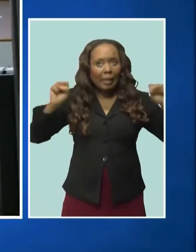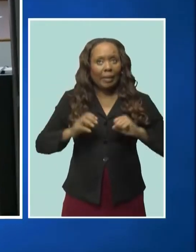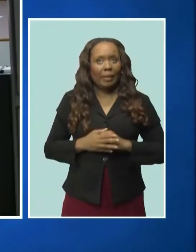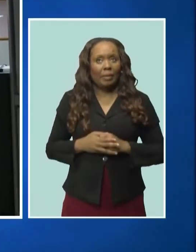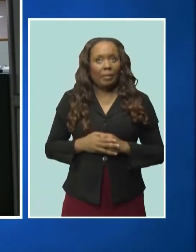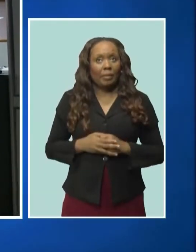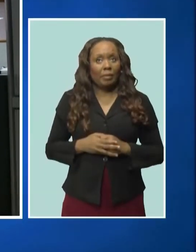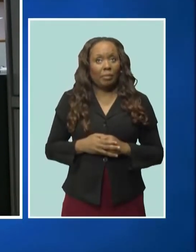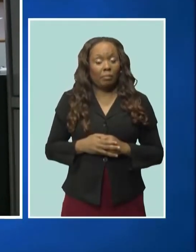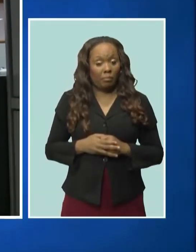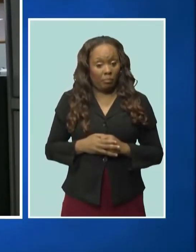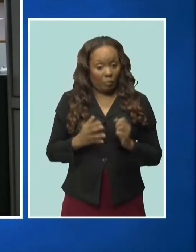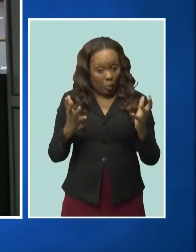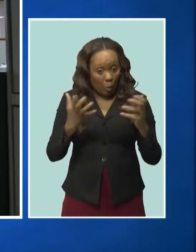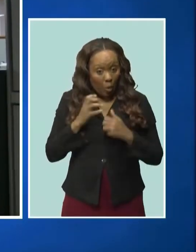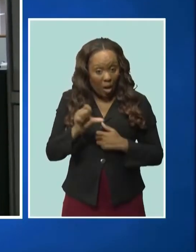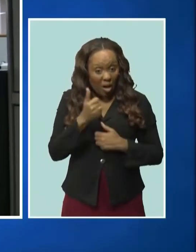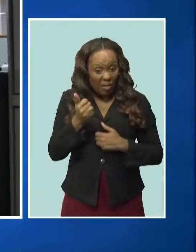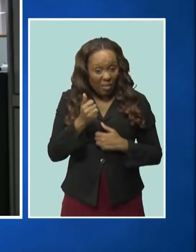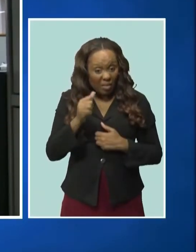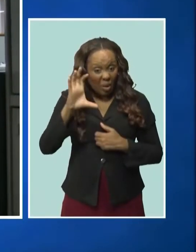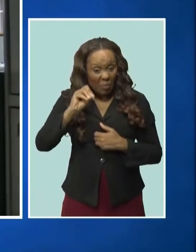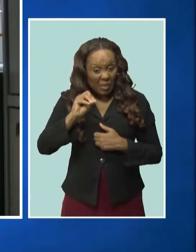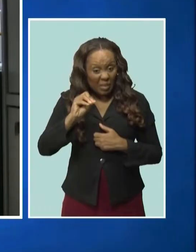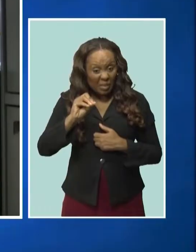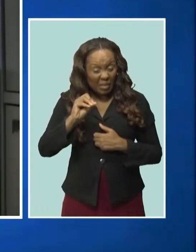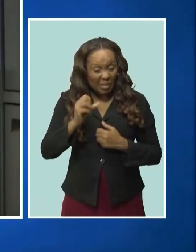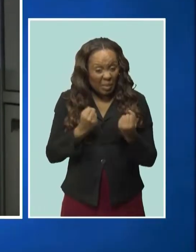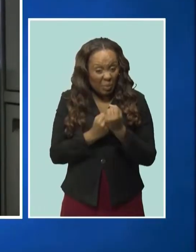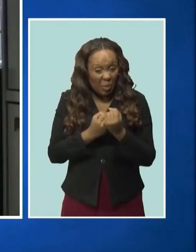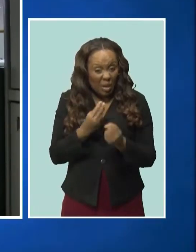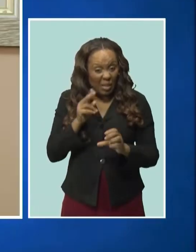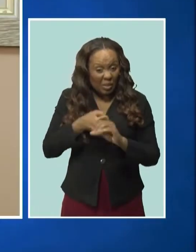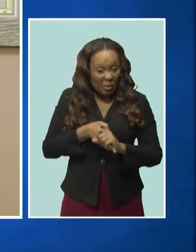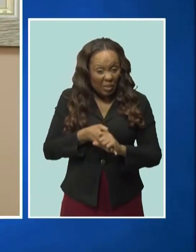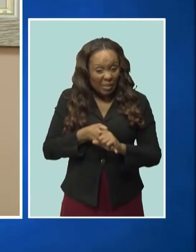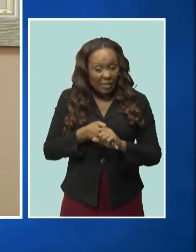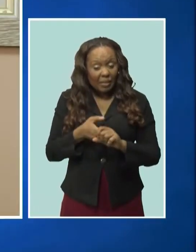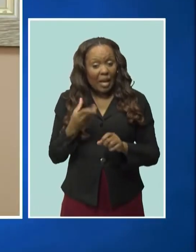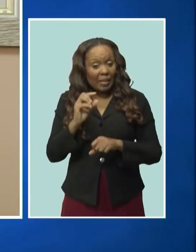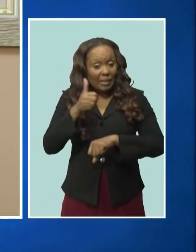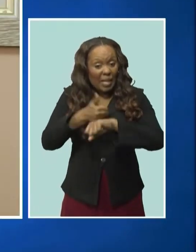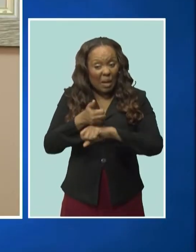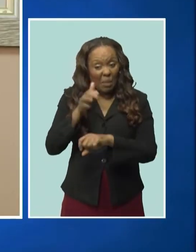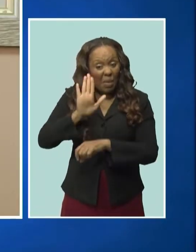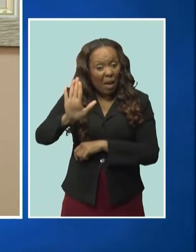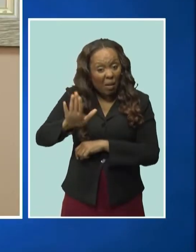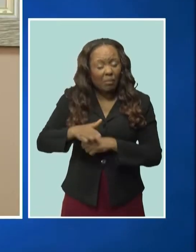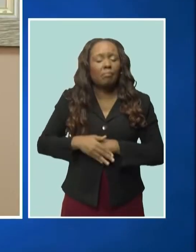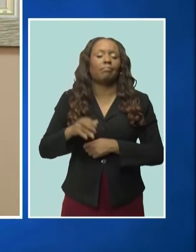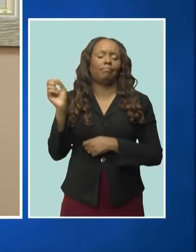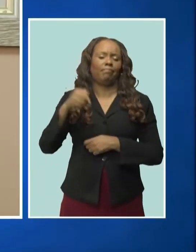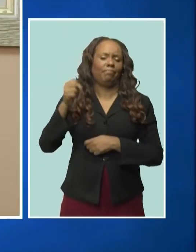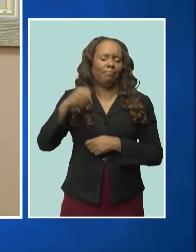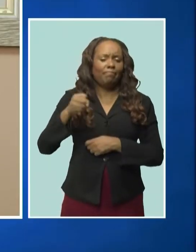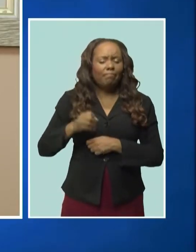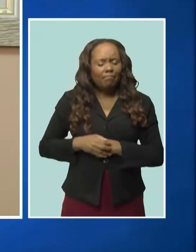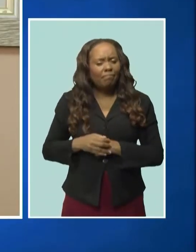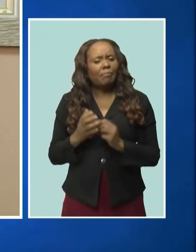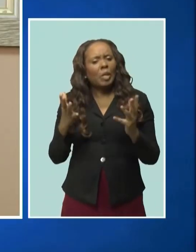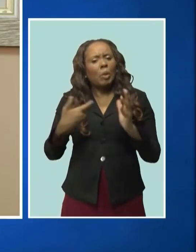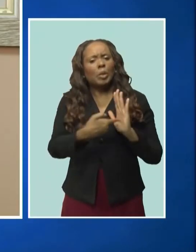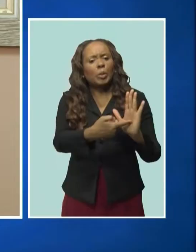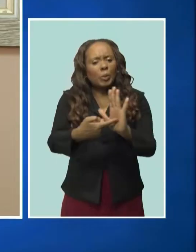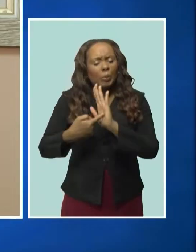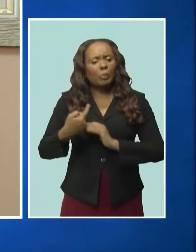expanded to other companies in Barbados? Of course. But we encourage it most definitely. So even discussions like this, interviews like this, is a way of showing Barbadians that